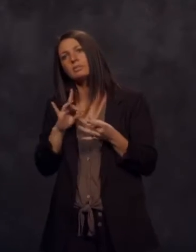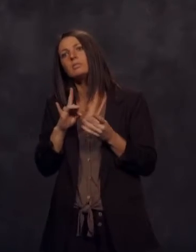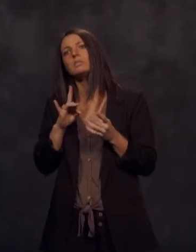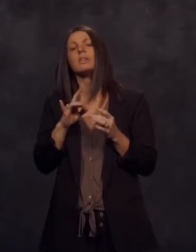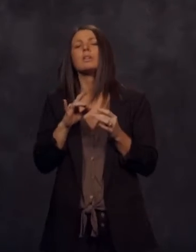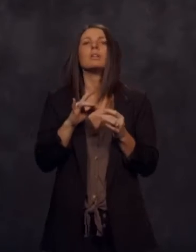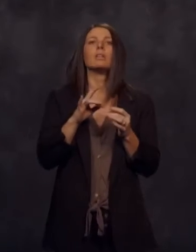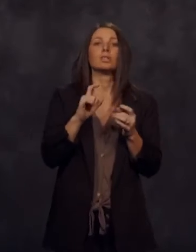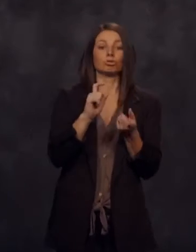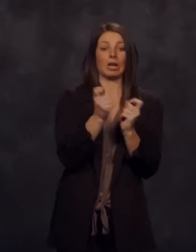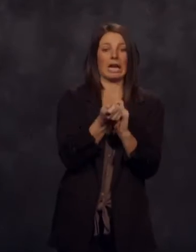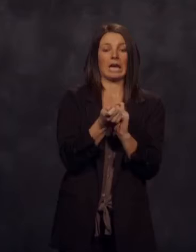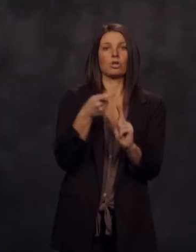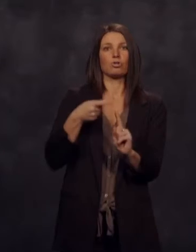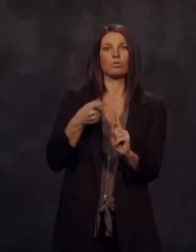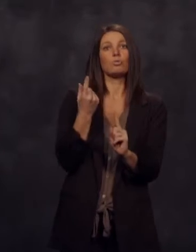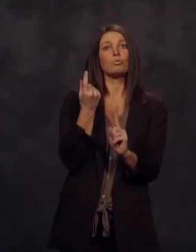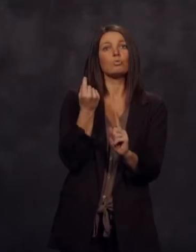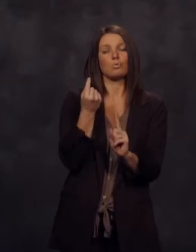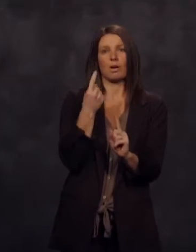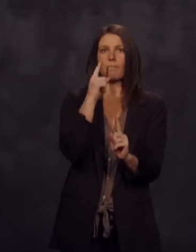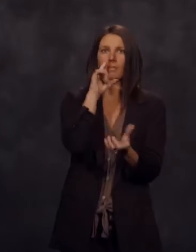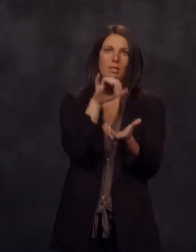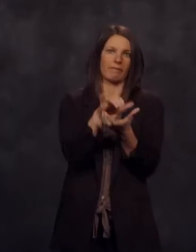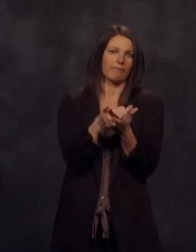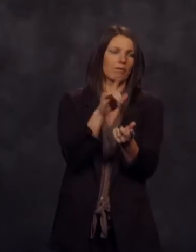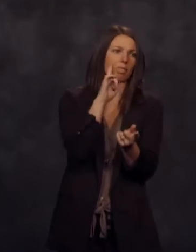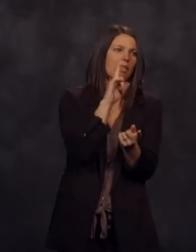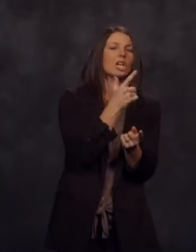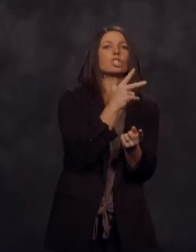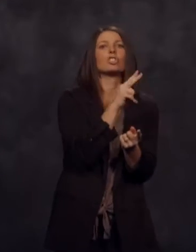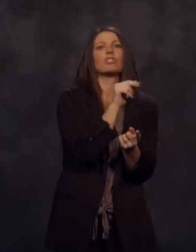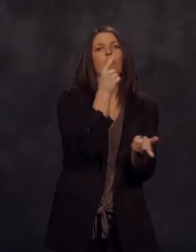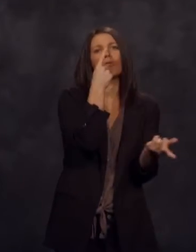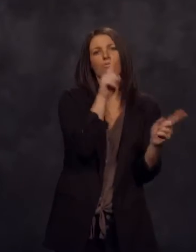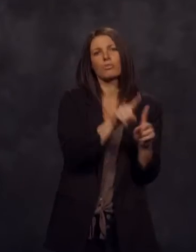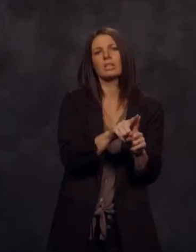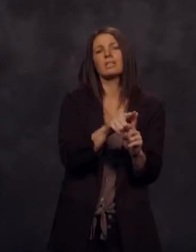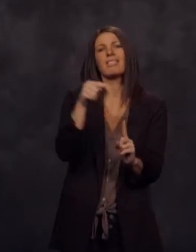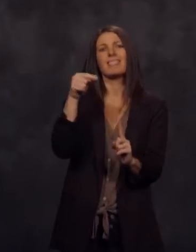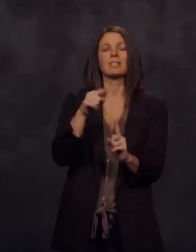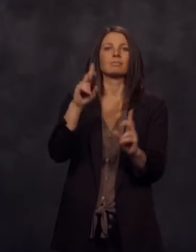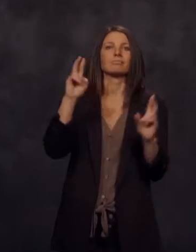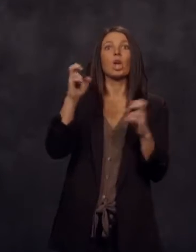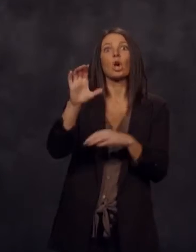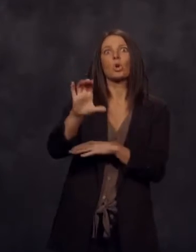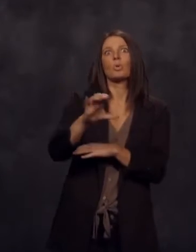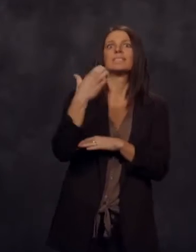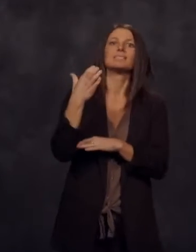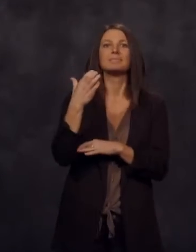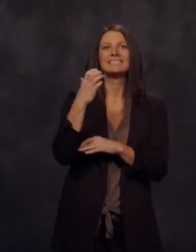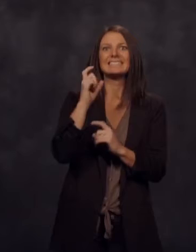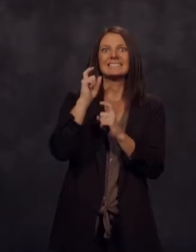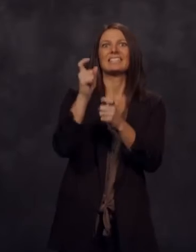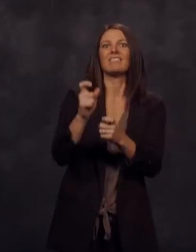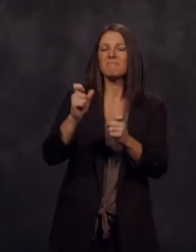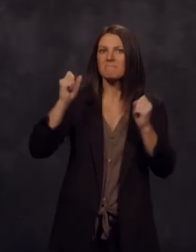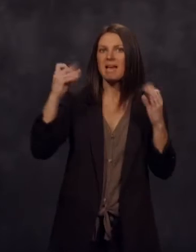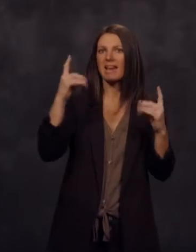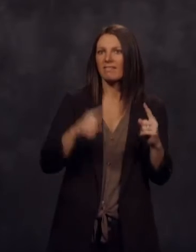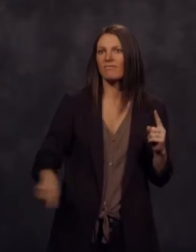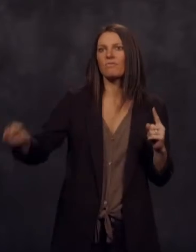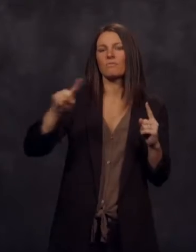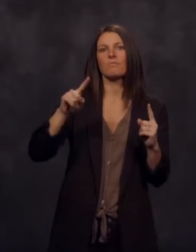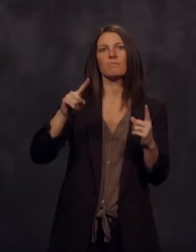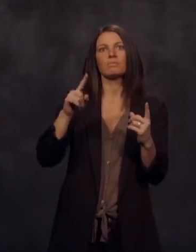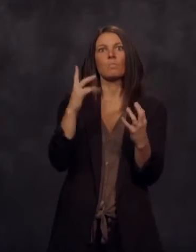make this change, I genuinely believe, and I'm sure Gina will say, that it is the Christmas miracle that many have been waiting for, as